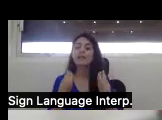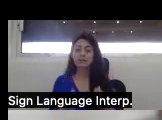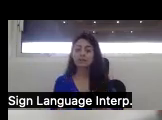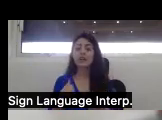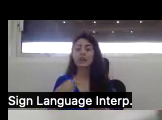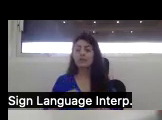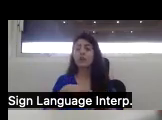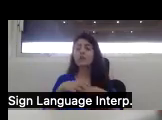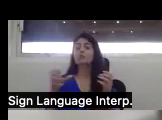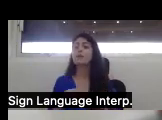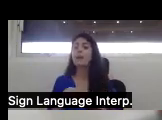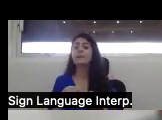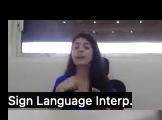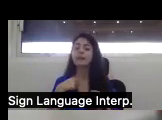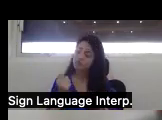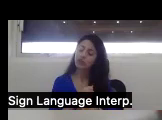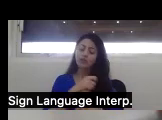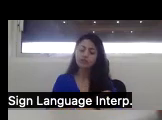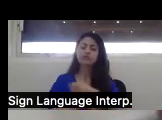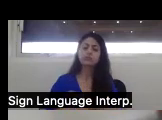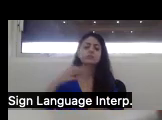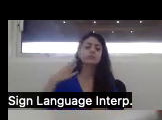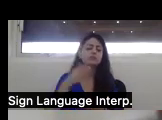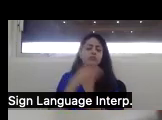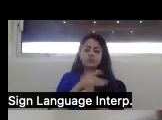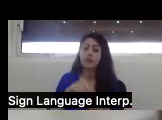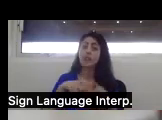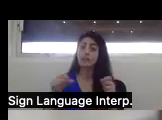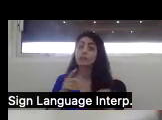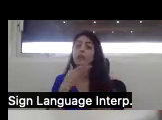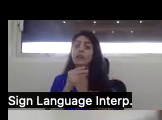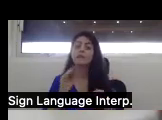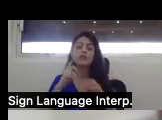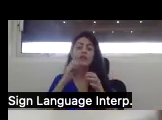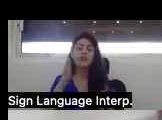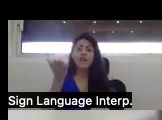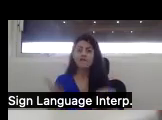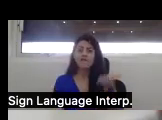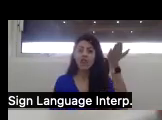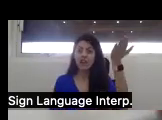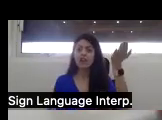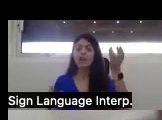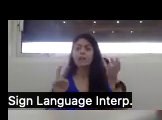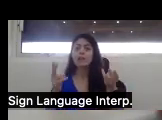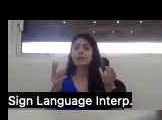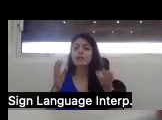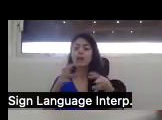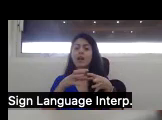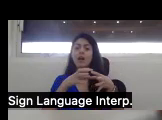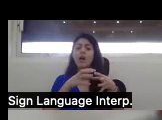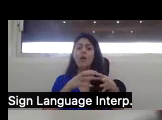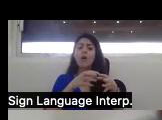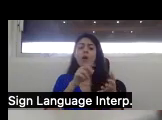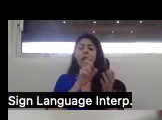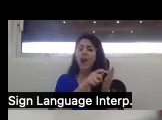the humanitarian architecture and the national framework. There are effectively two architectures. This is what we argued in our